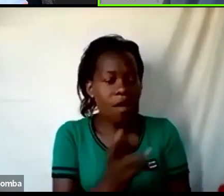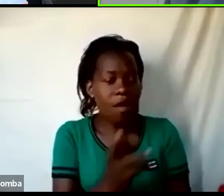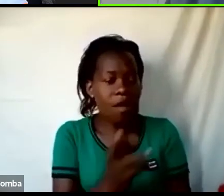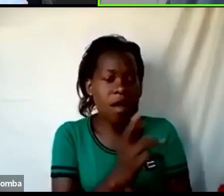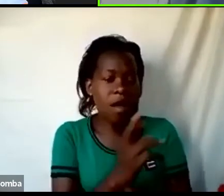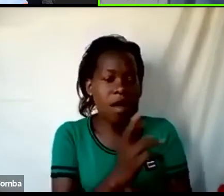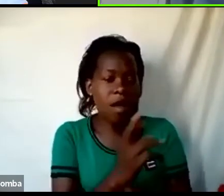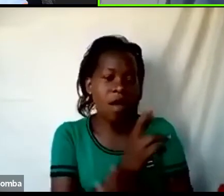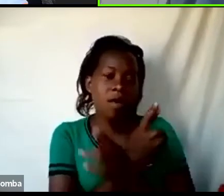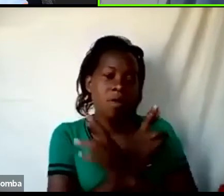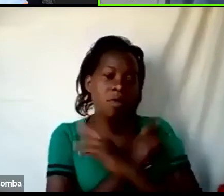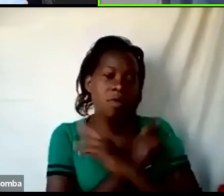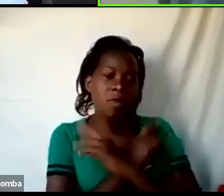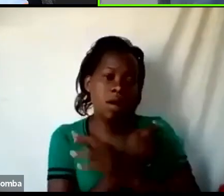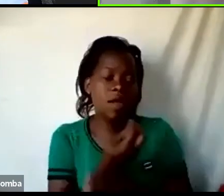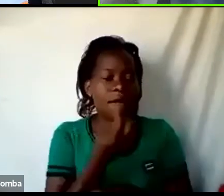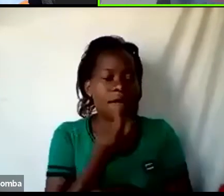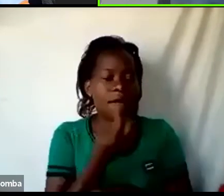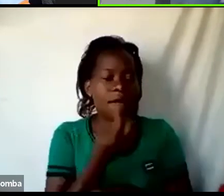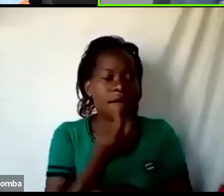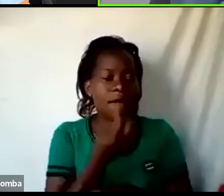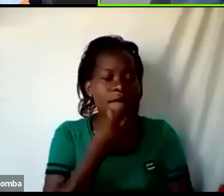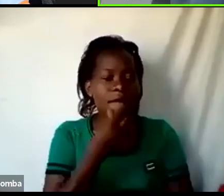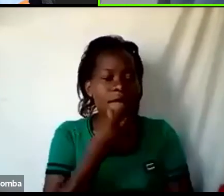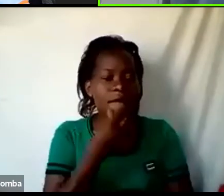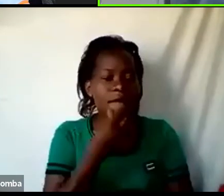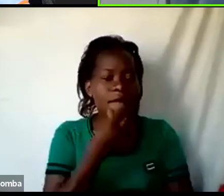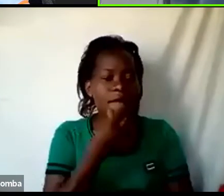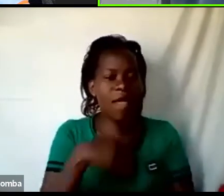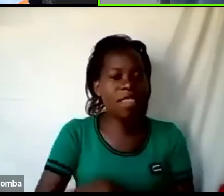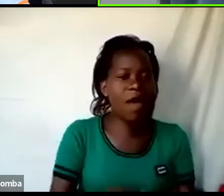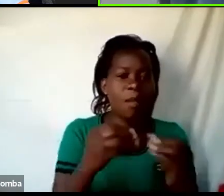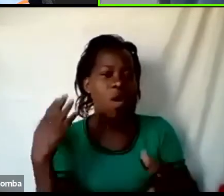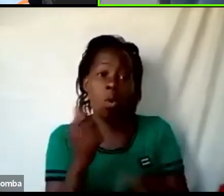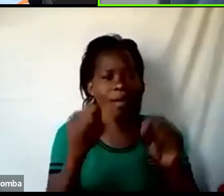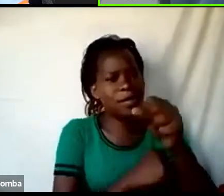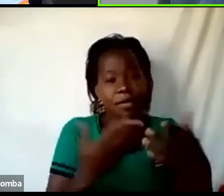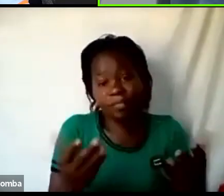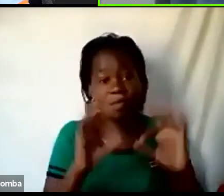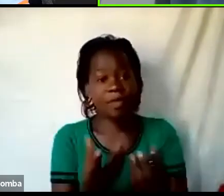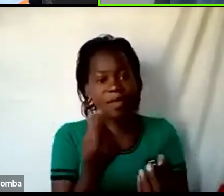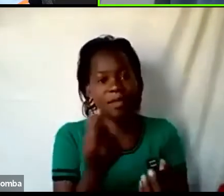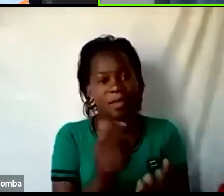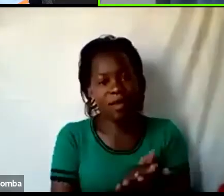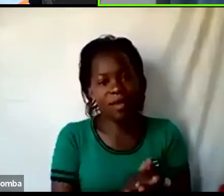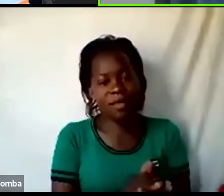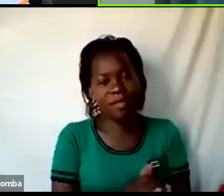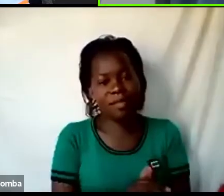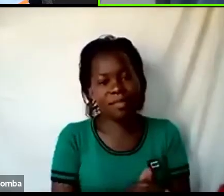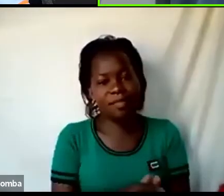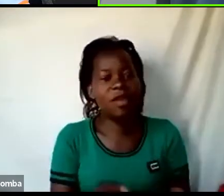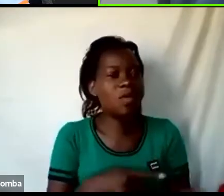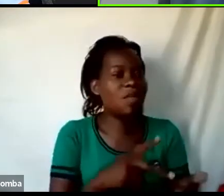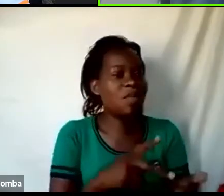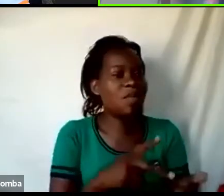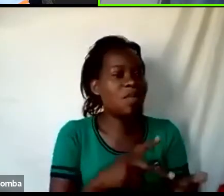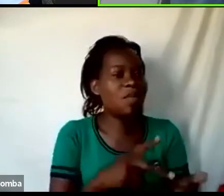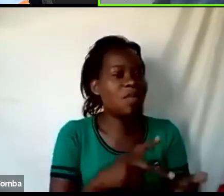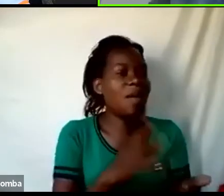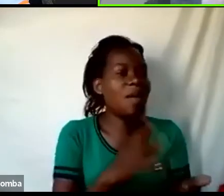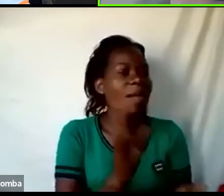something, family money that you really don't need to give back. If you have a job already, are you saving? Save a bit. That